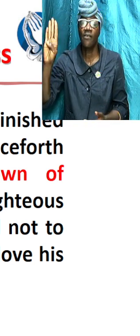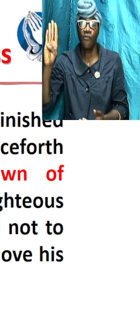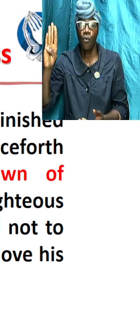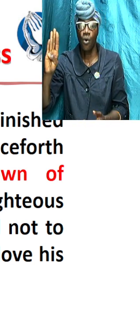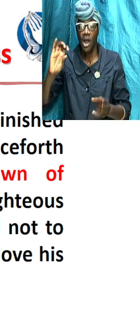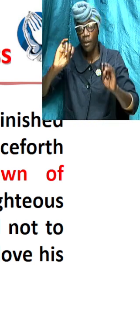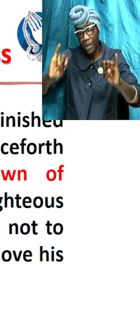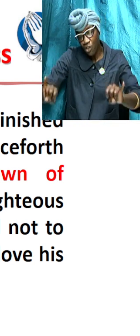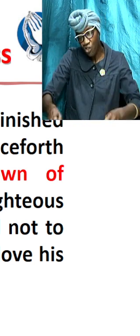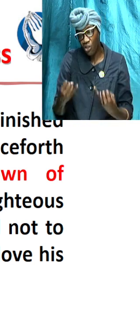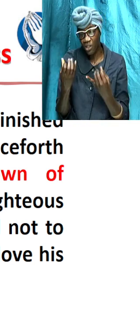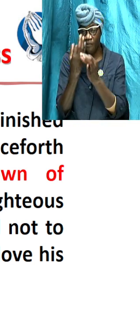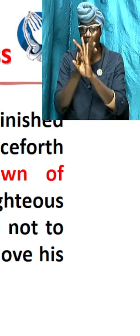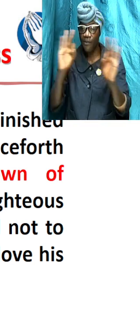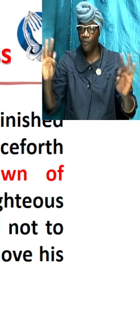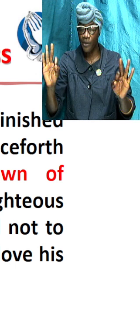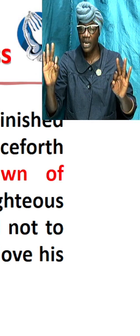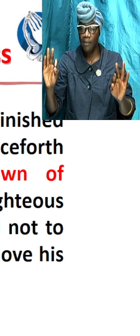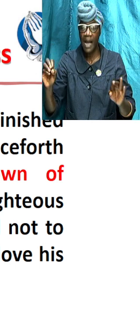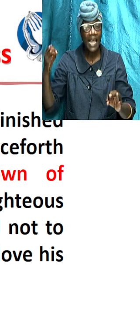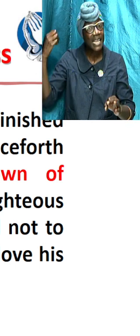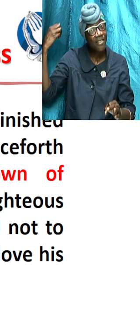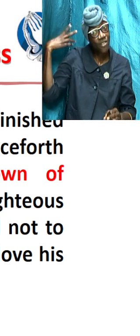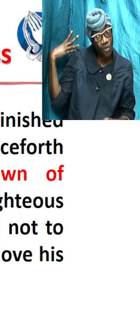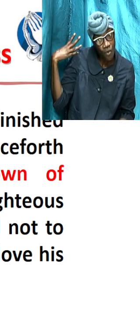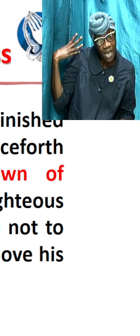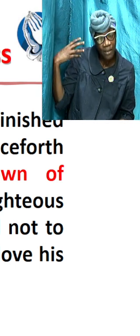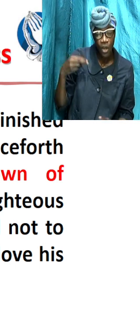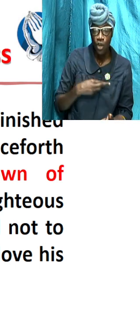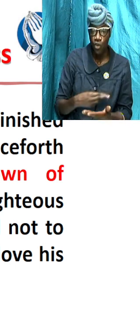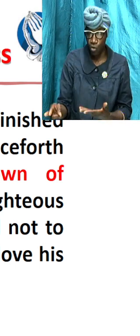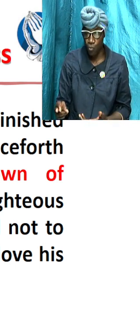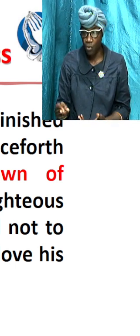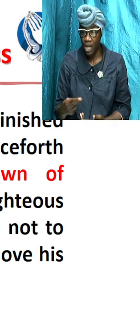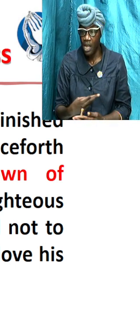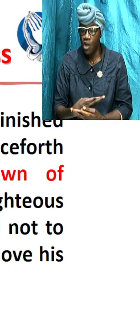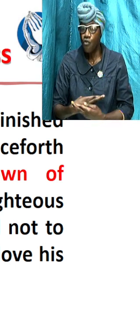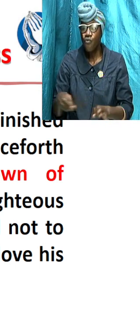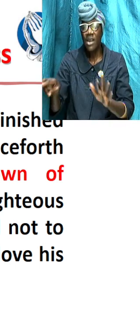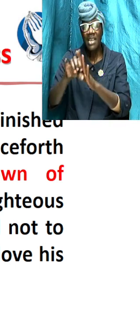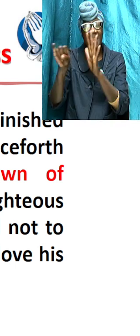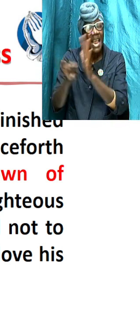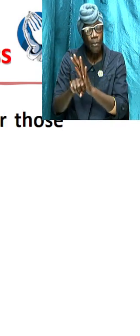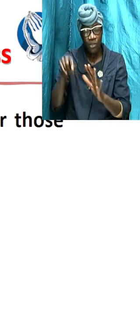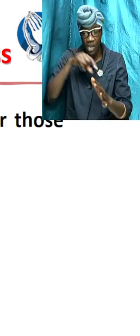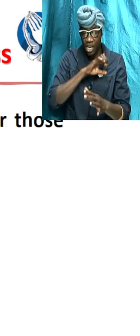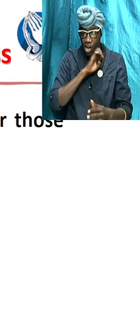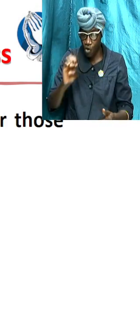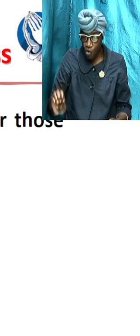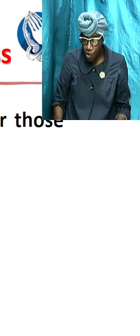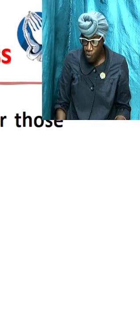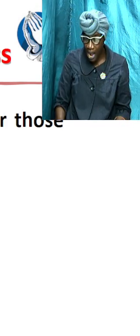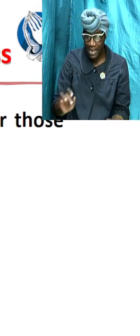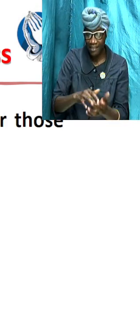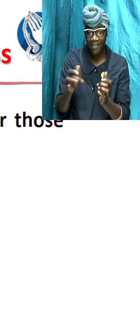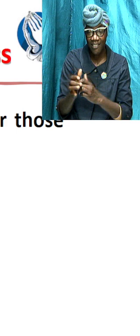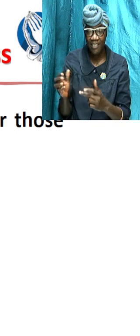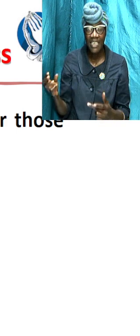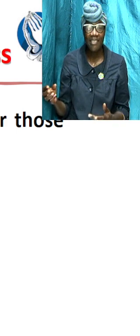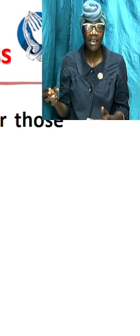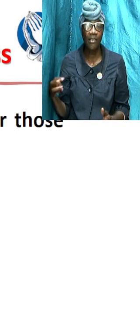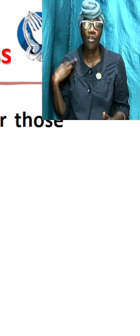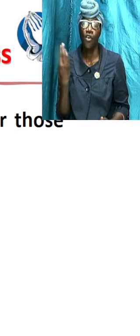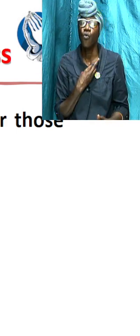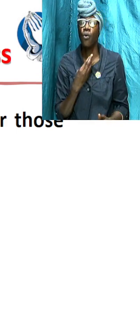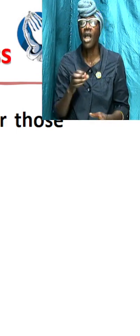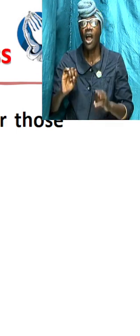justified freely by his grace through the redemption that is in Christ Jesus. In other words, we are justified freely